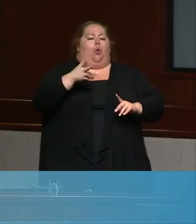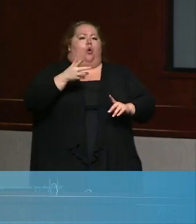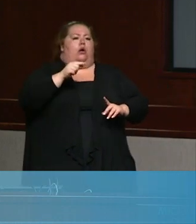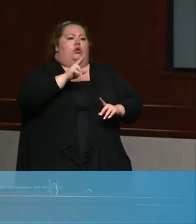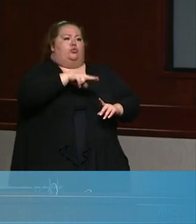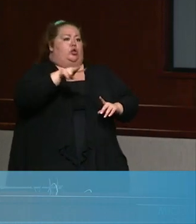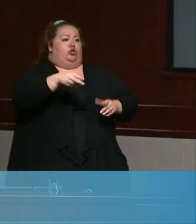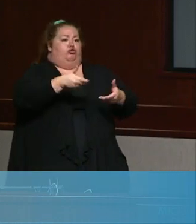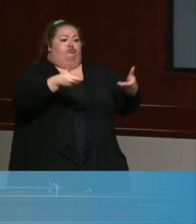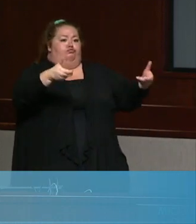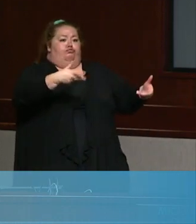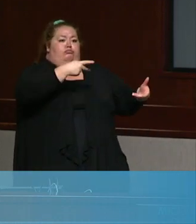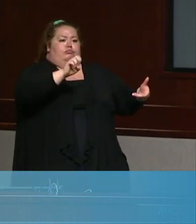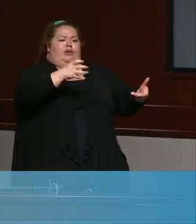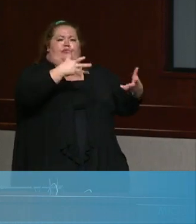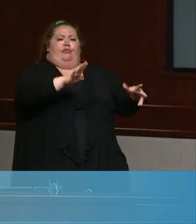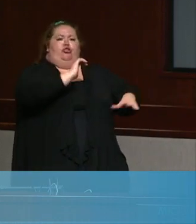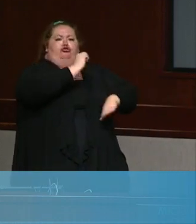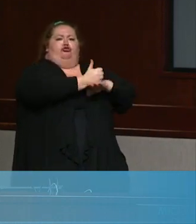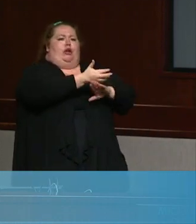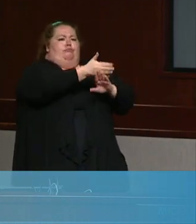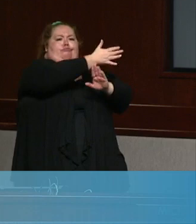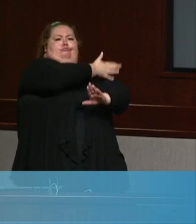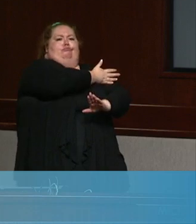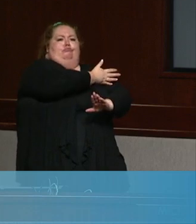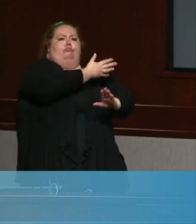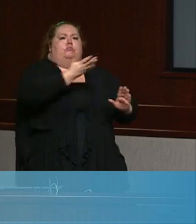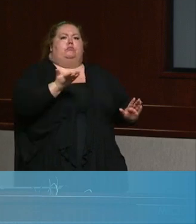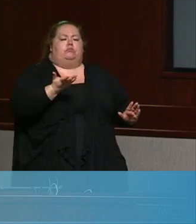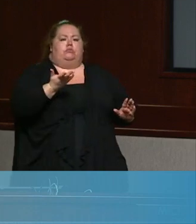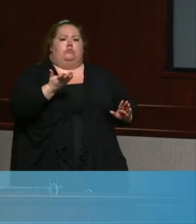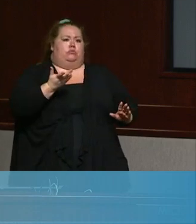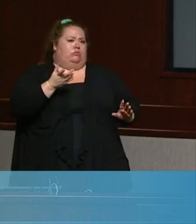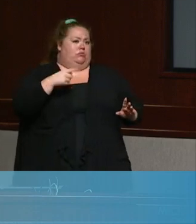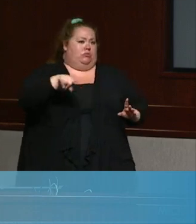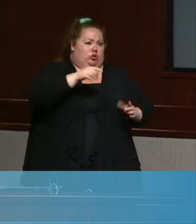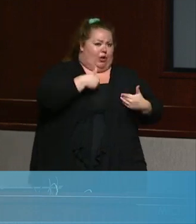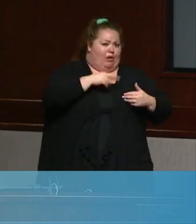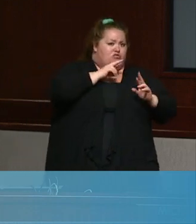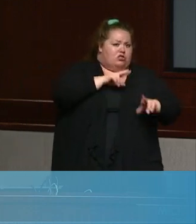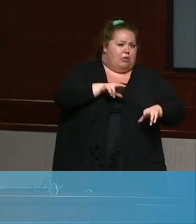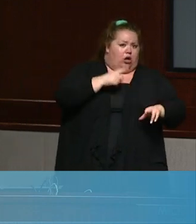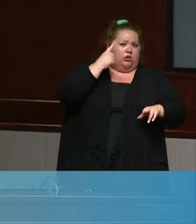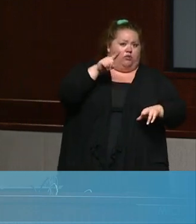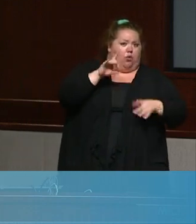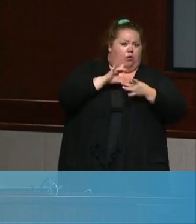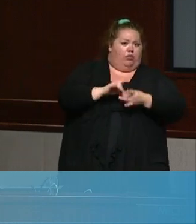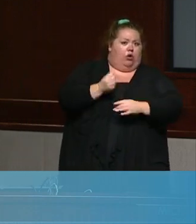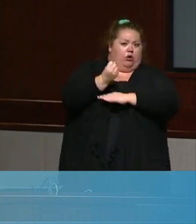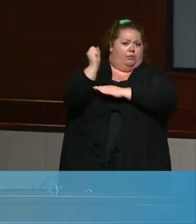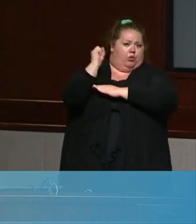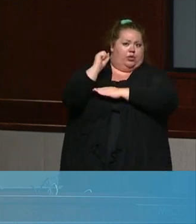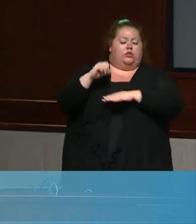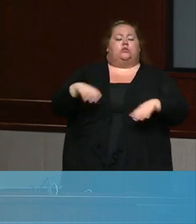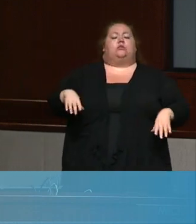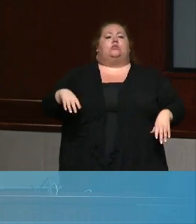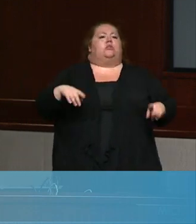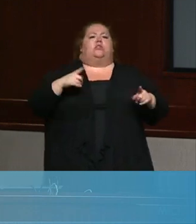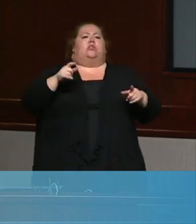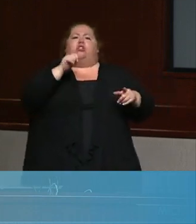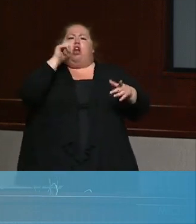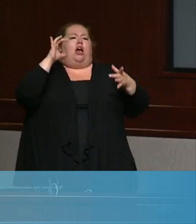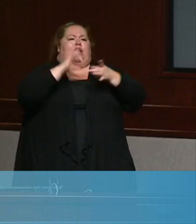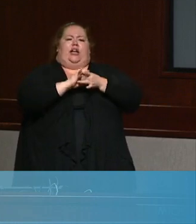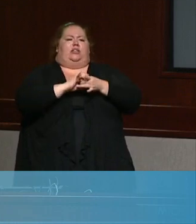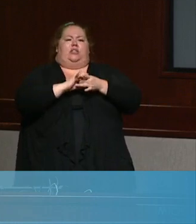before the protest happened? And if anyone does have a response to the dignity protest that took place yesterday? Yeah, they were unconnected, and I'm